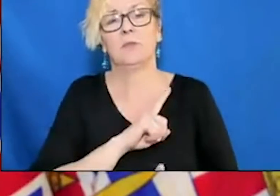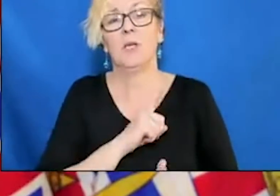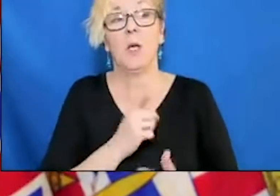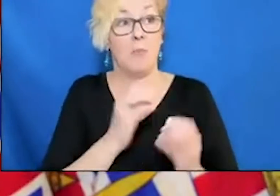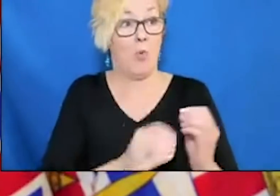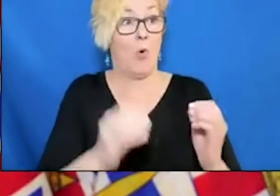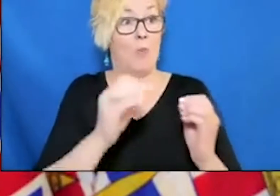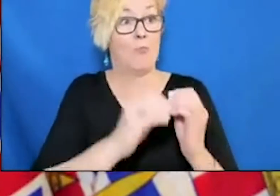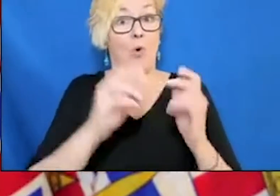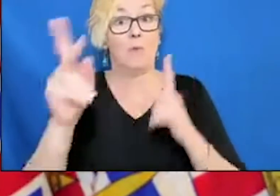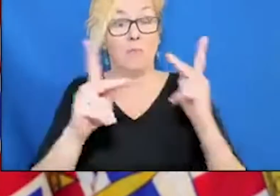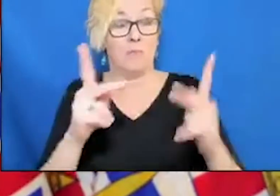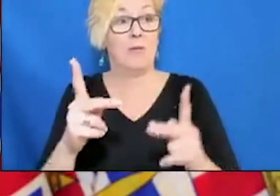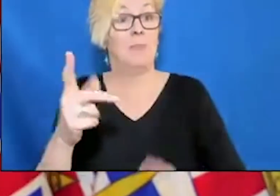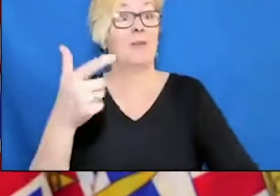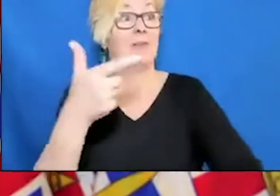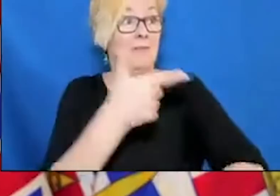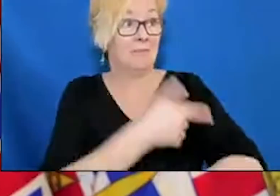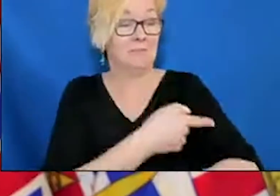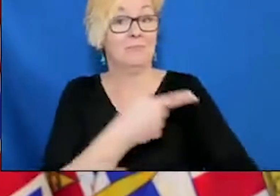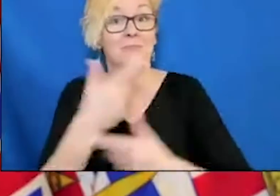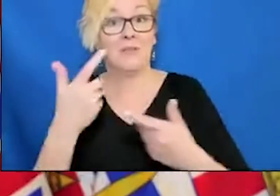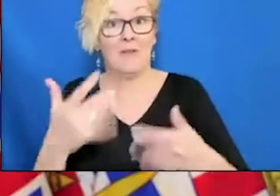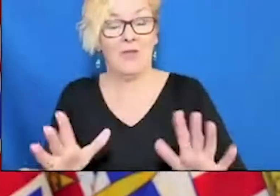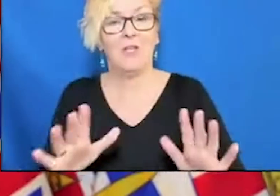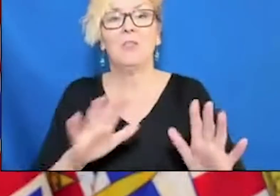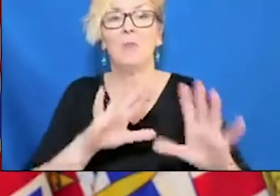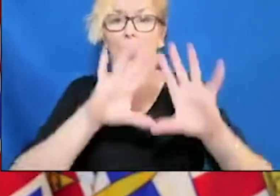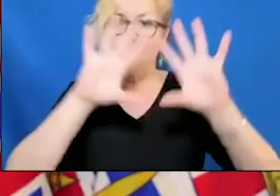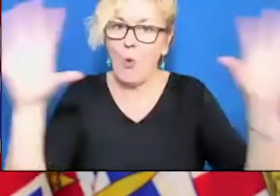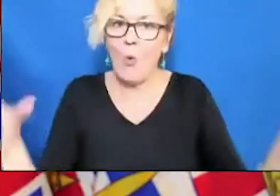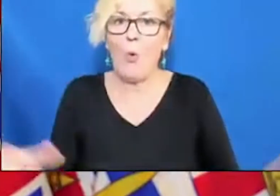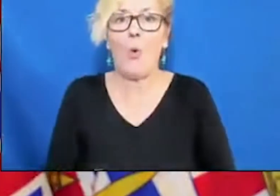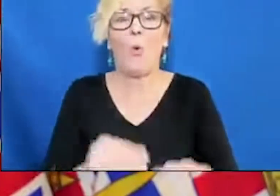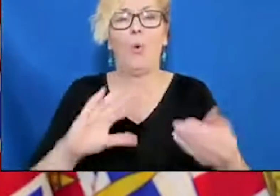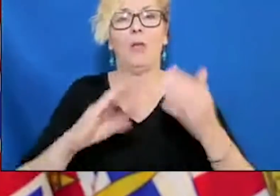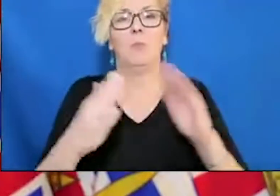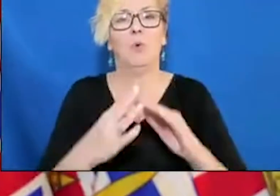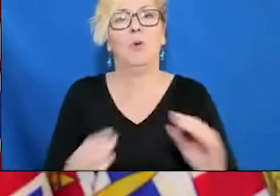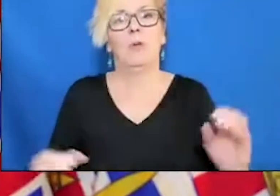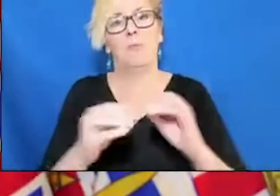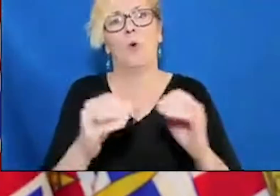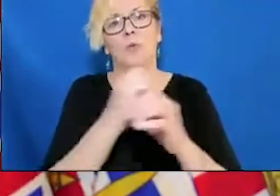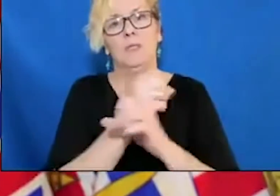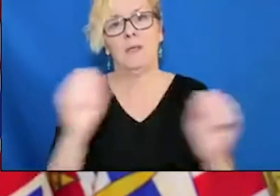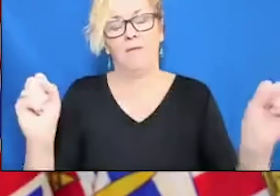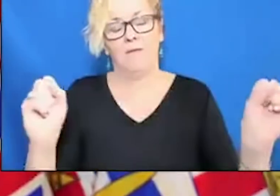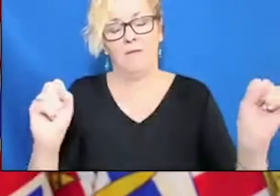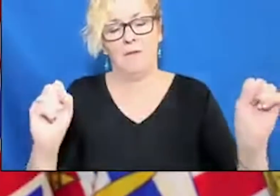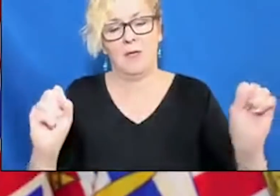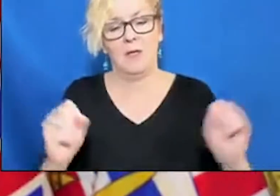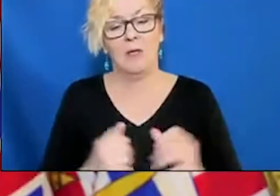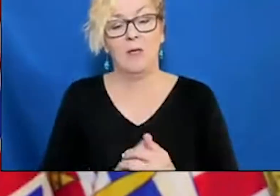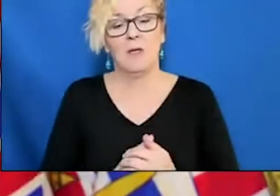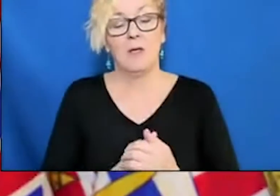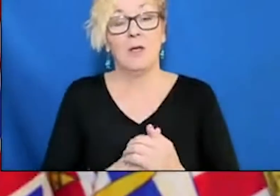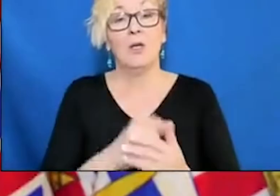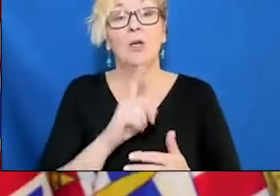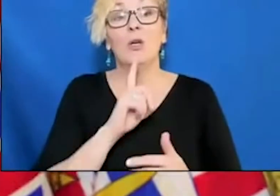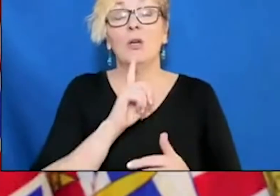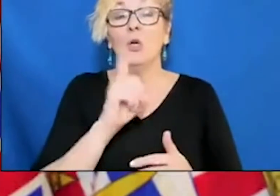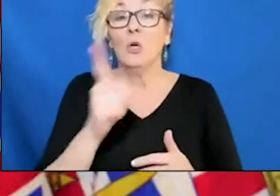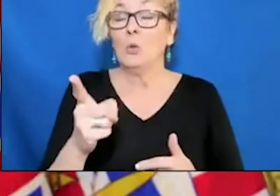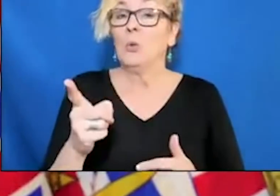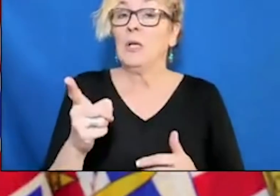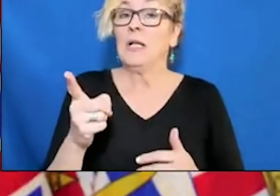few weeks. You know, we ask about whether we're in a third wave. It really is. We've come down from the peak of our second